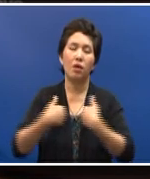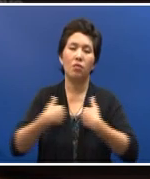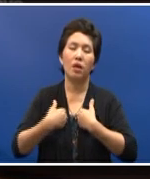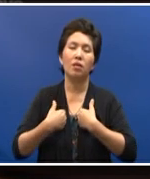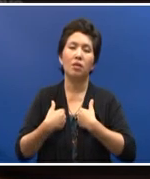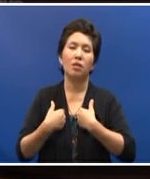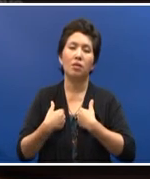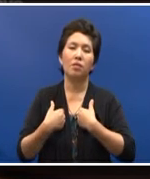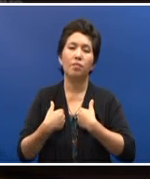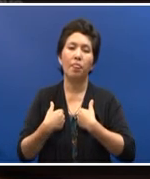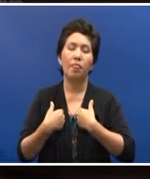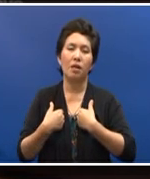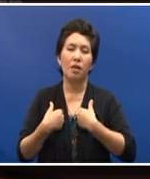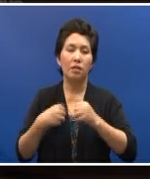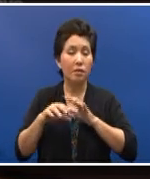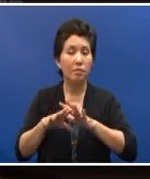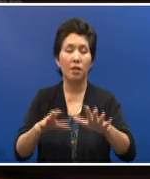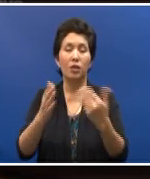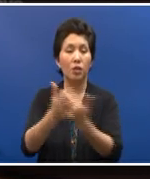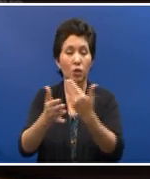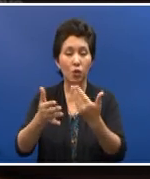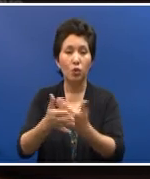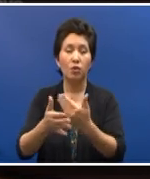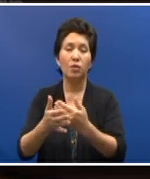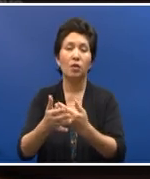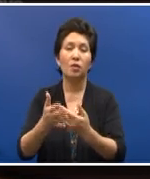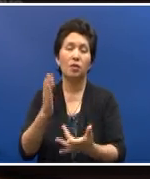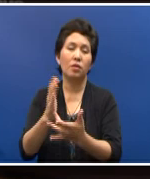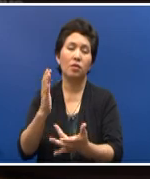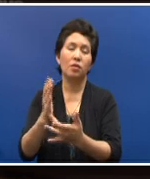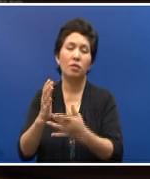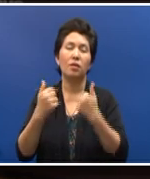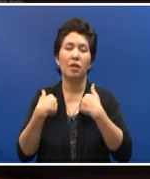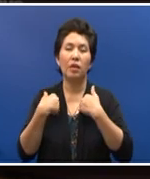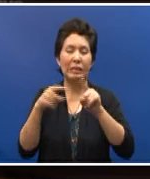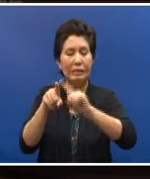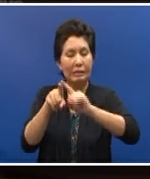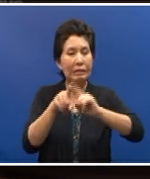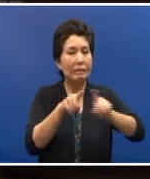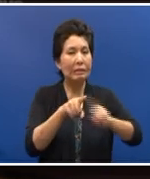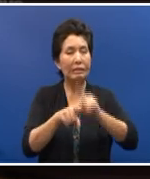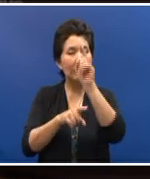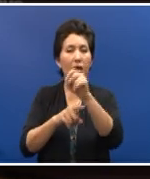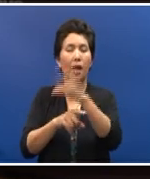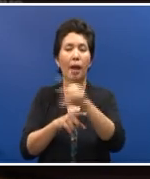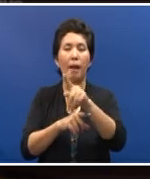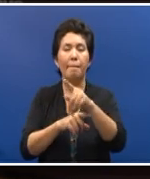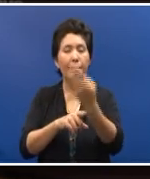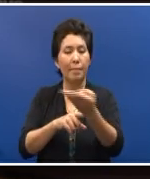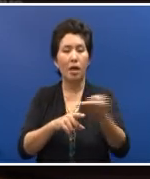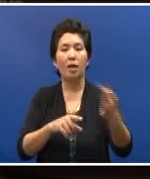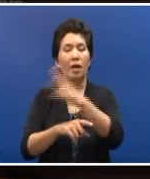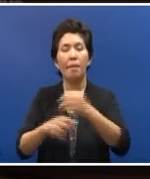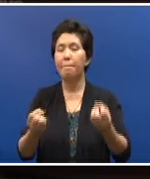The widespread use of technology, okay, has multiplied yield and crops many